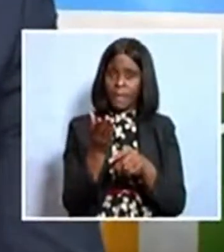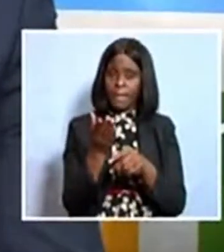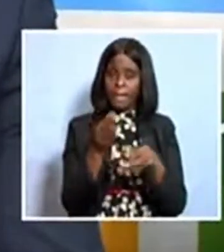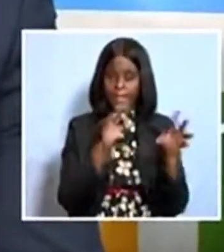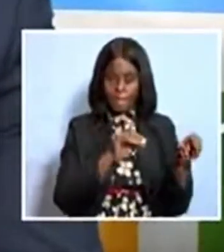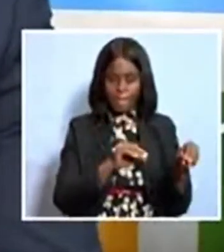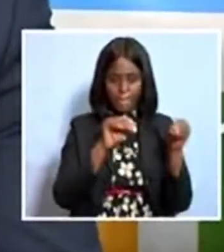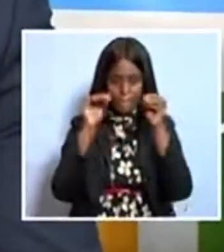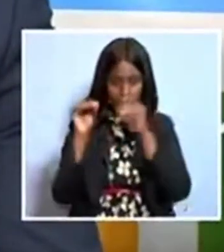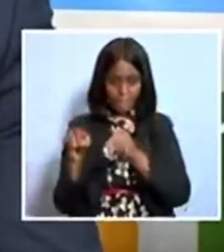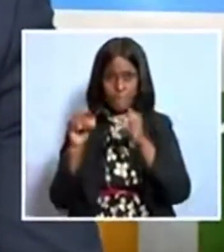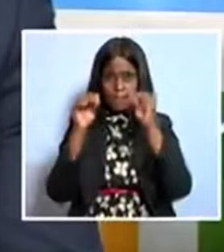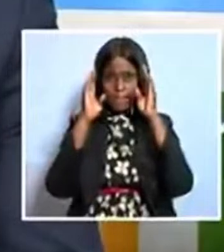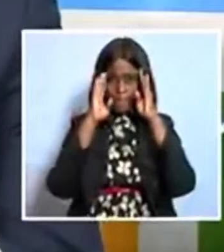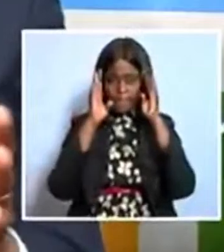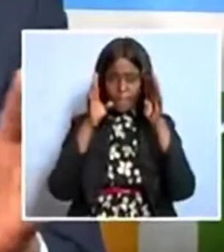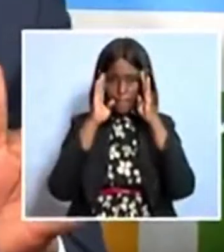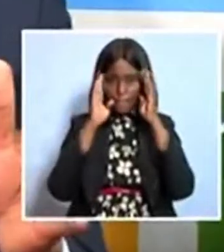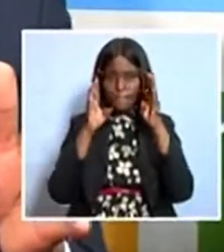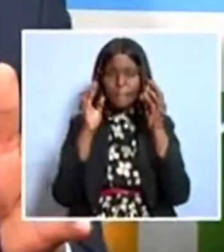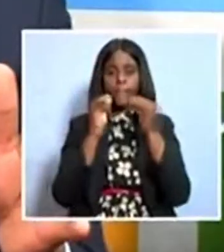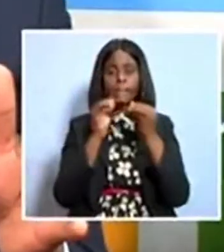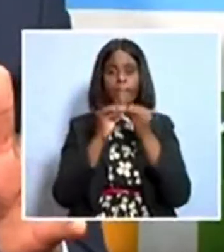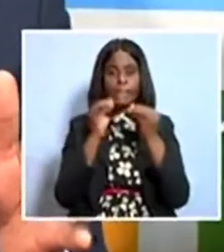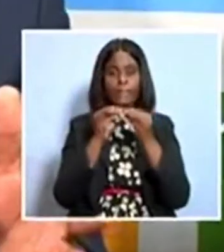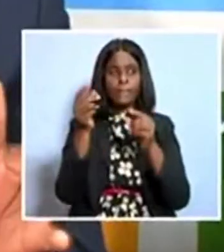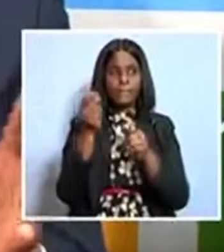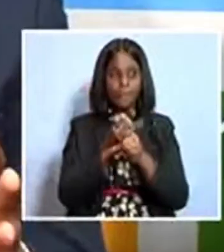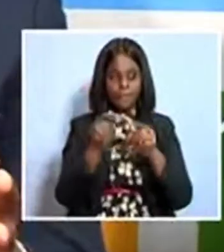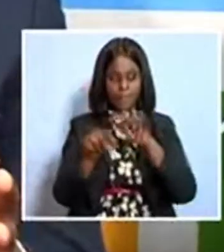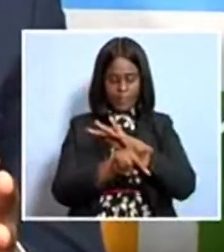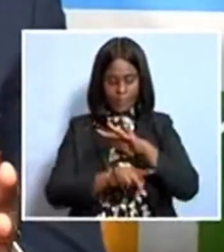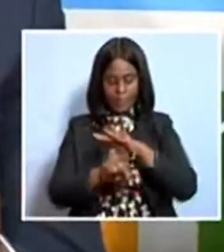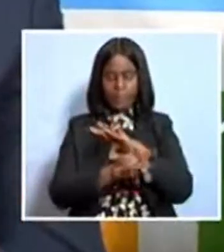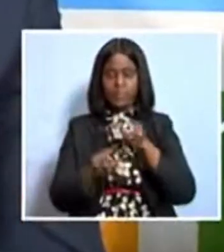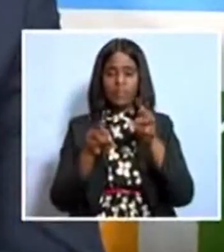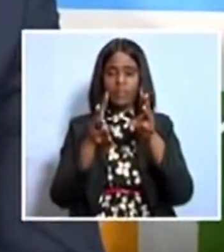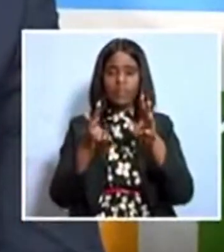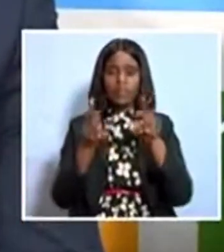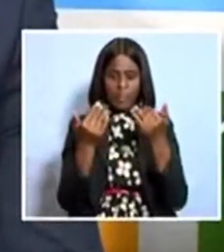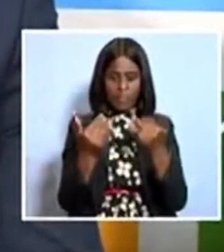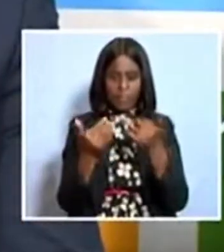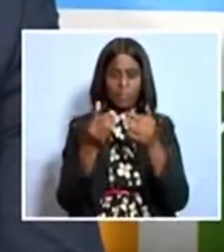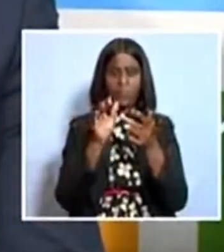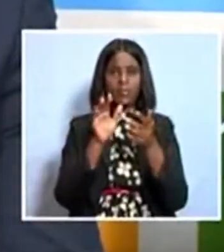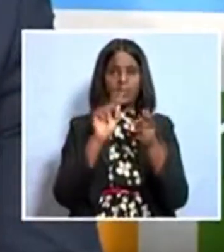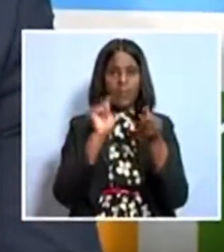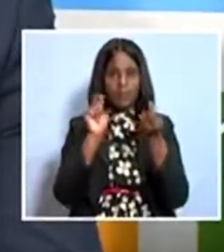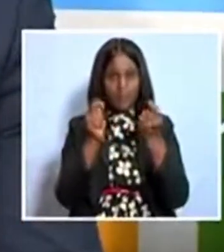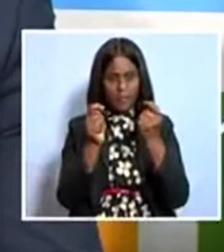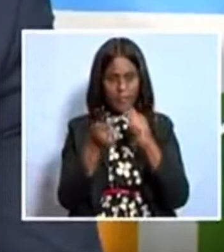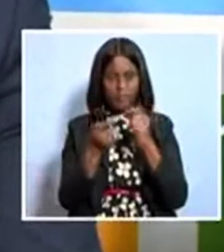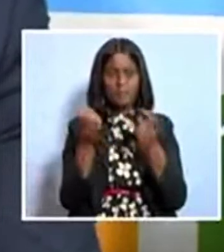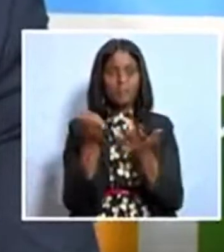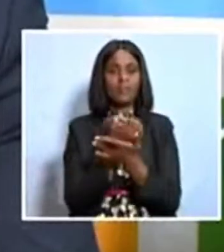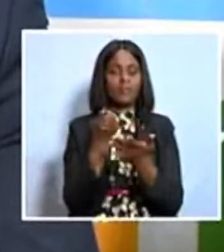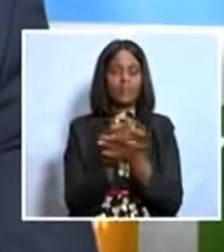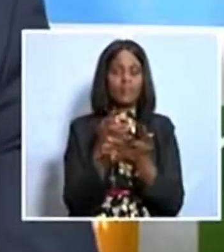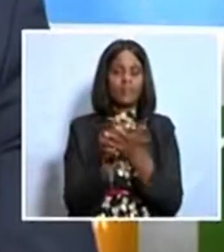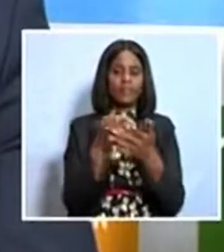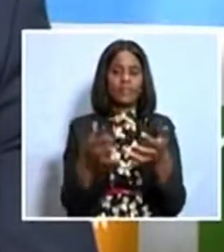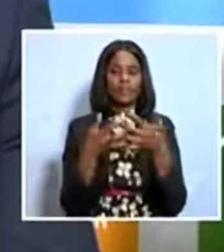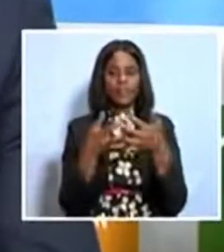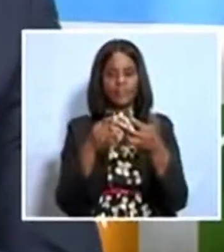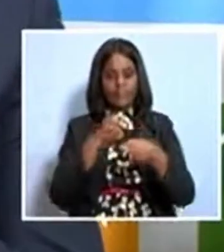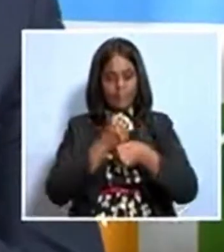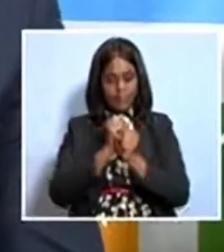shifting the focus from primary commodities to transform the economy using manufacturing.